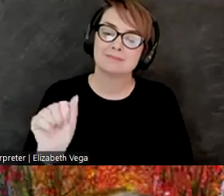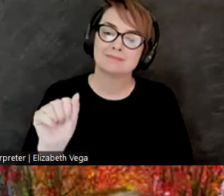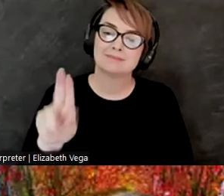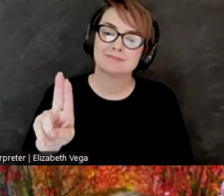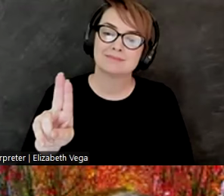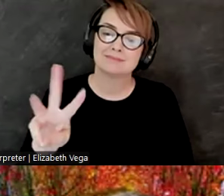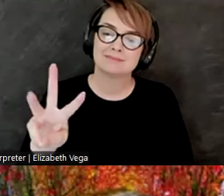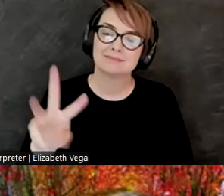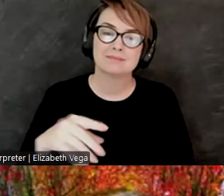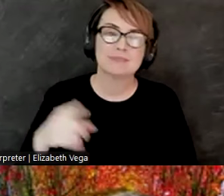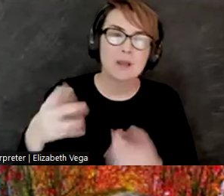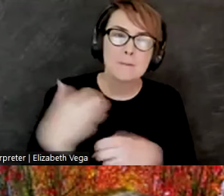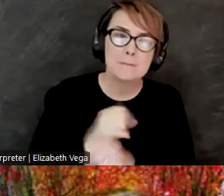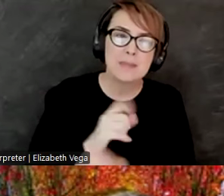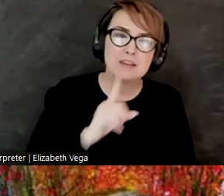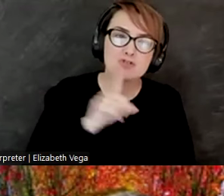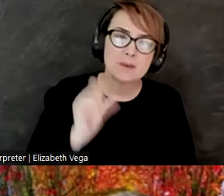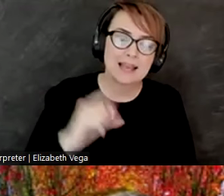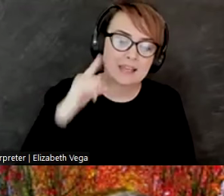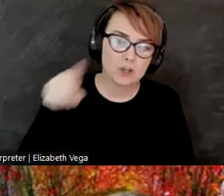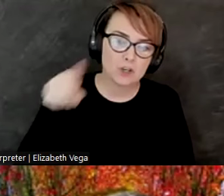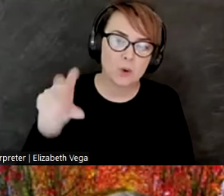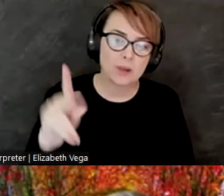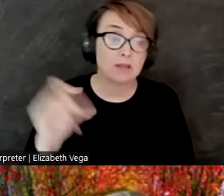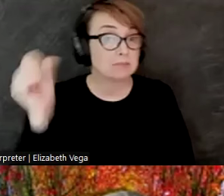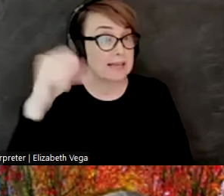Hi, Amy. I want to make sure we can hear you okay.